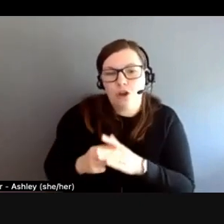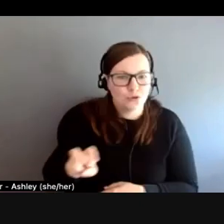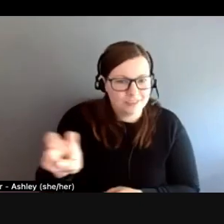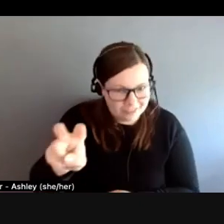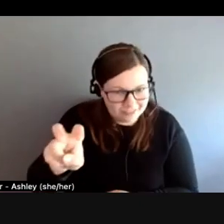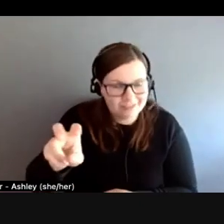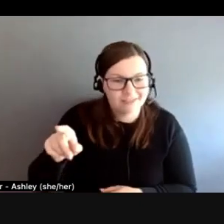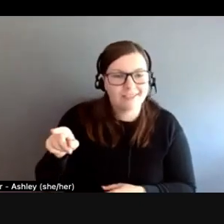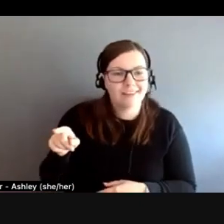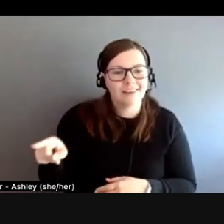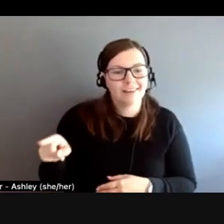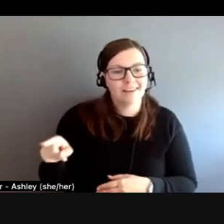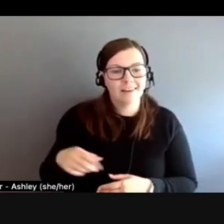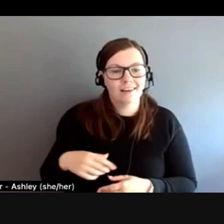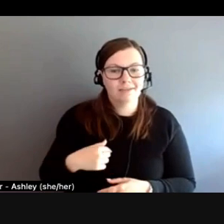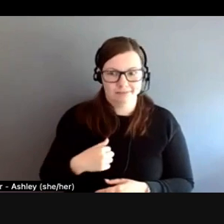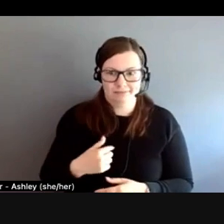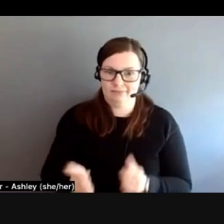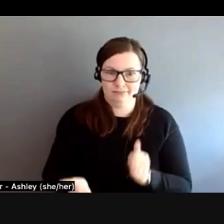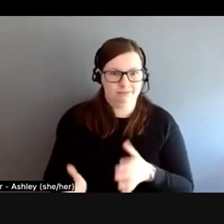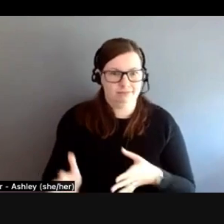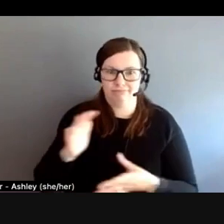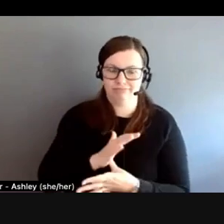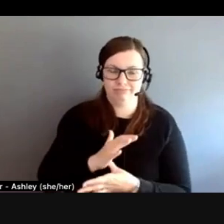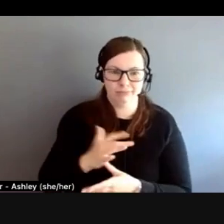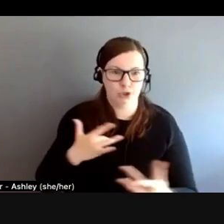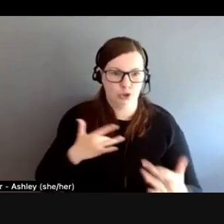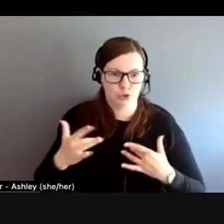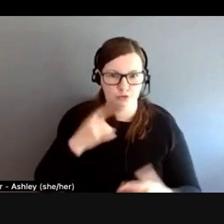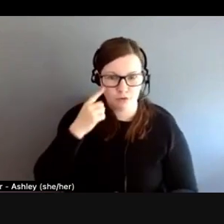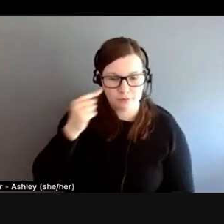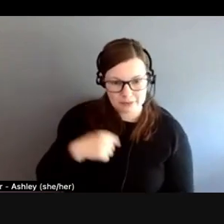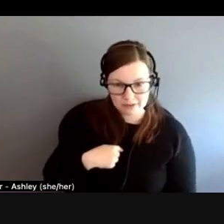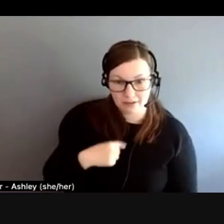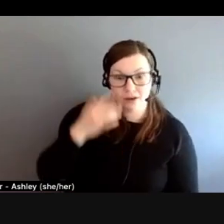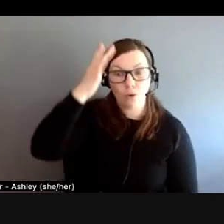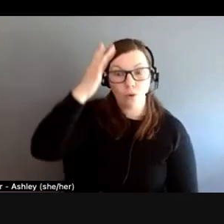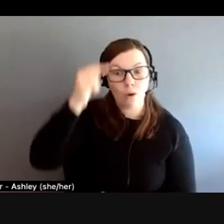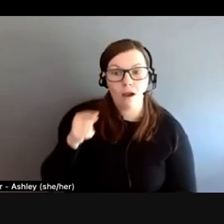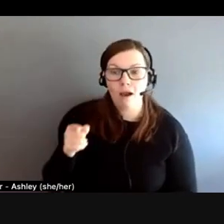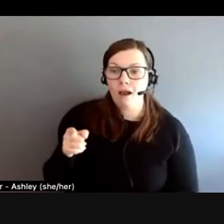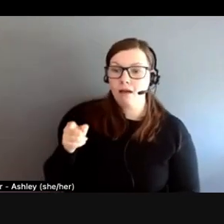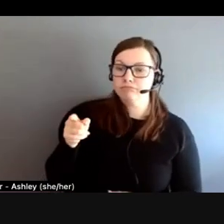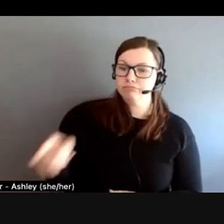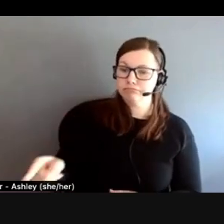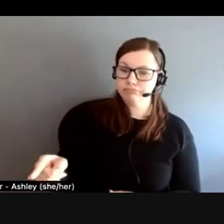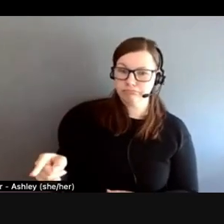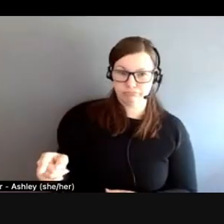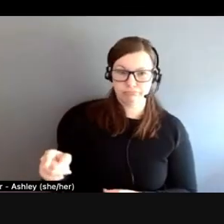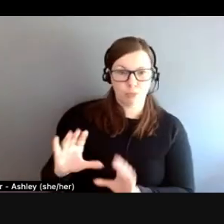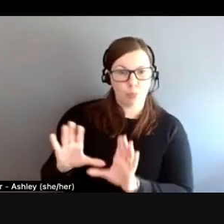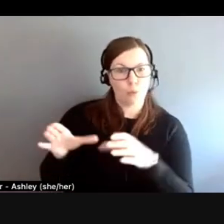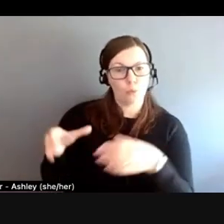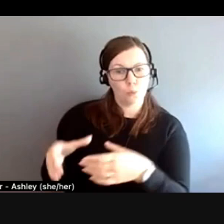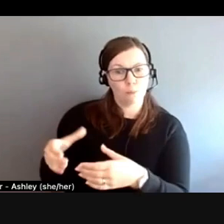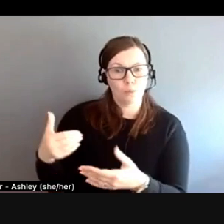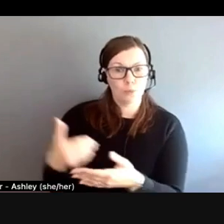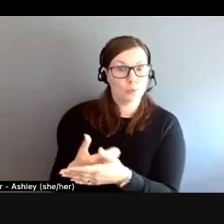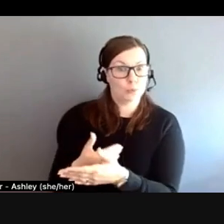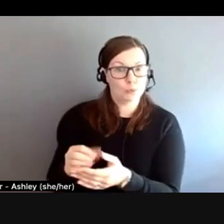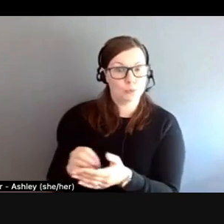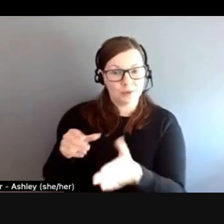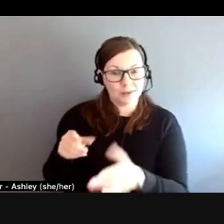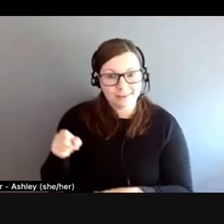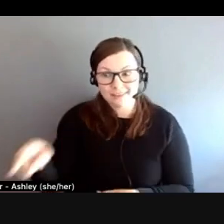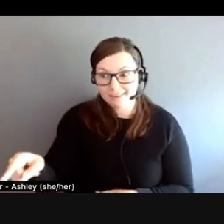they actually have also been encouraging me to do a YouTube